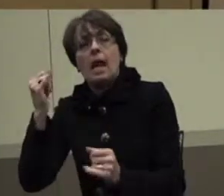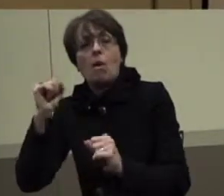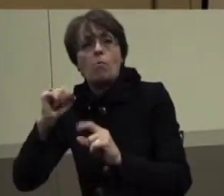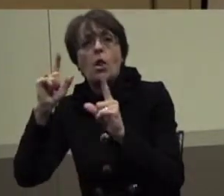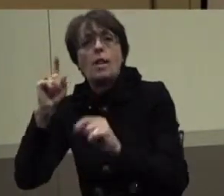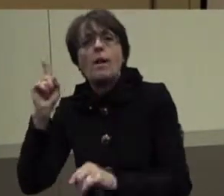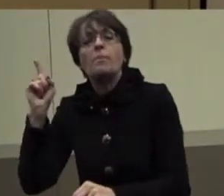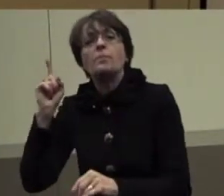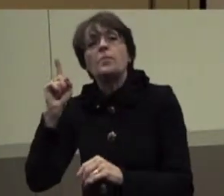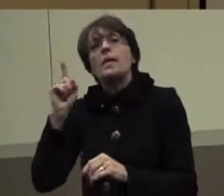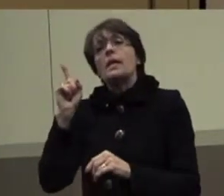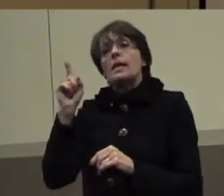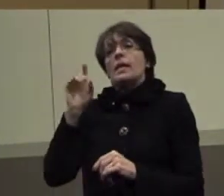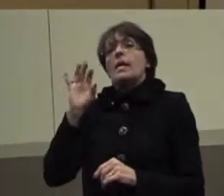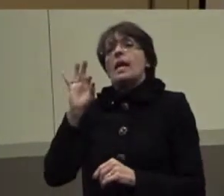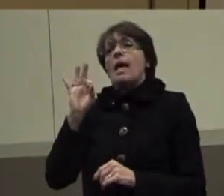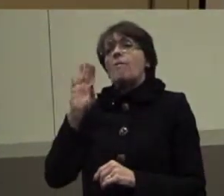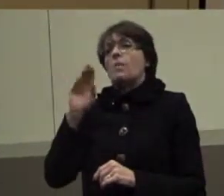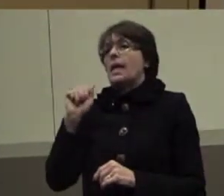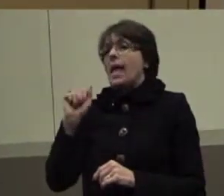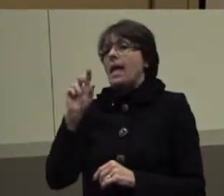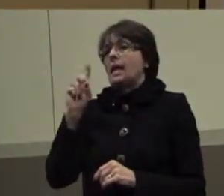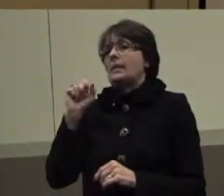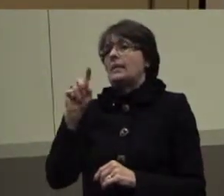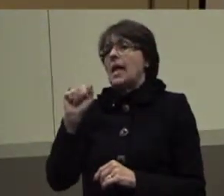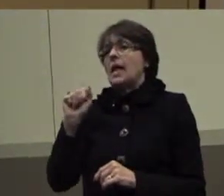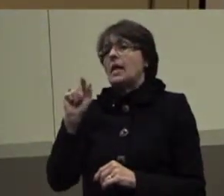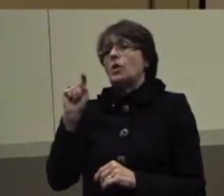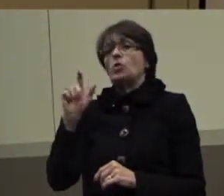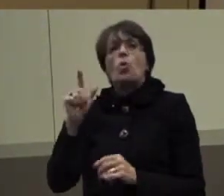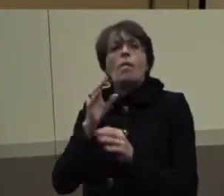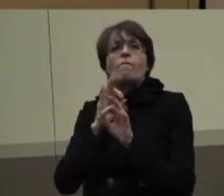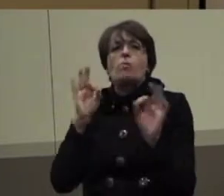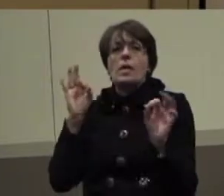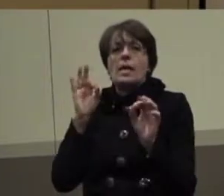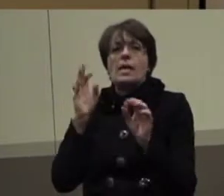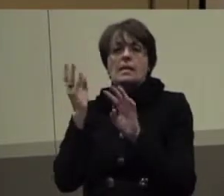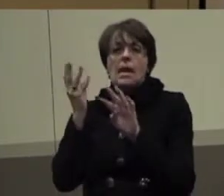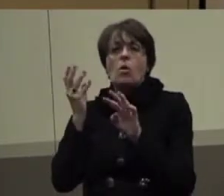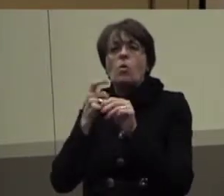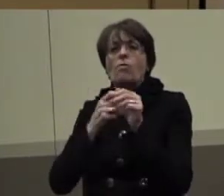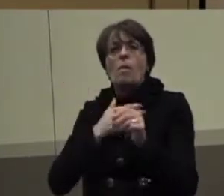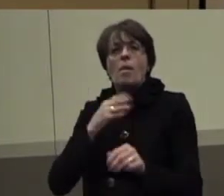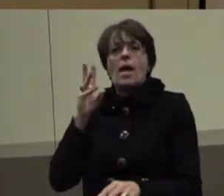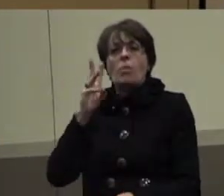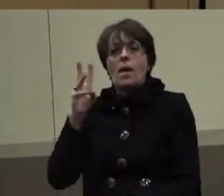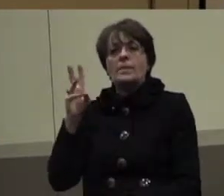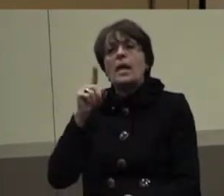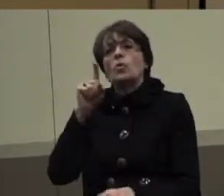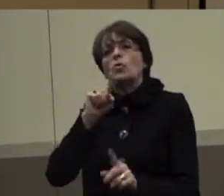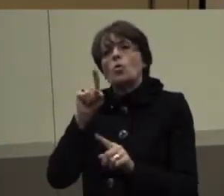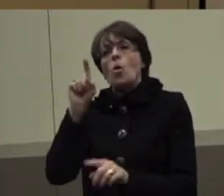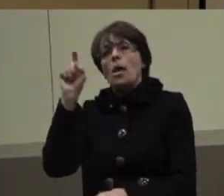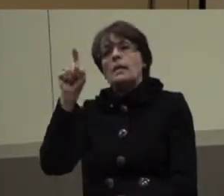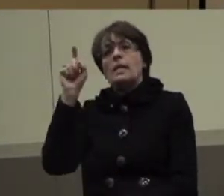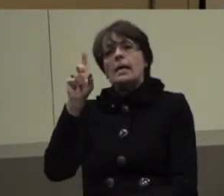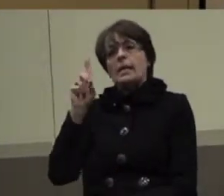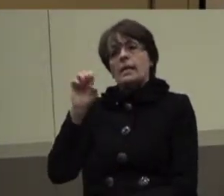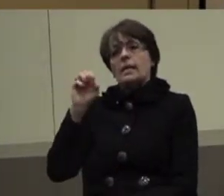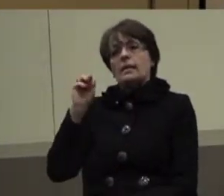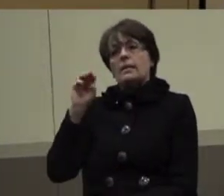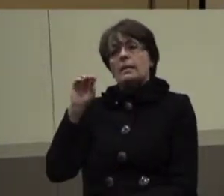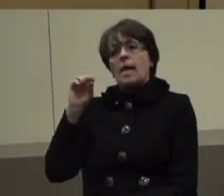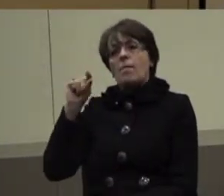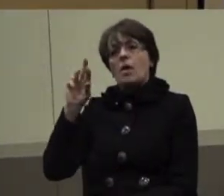the FBA Data Tool. It's a free download off my website. You go in and you click demographics and you put